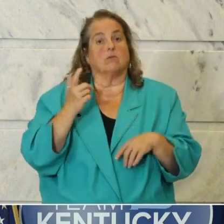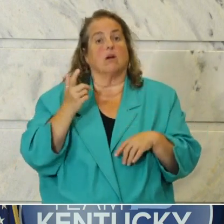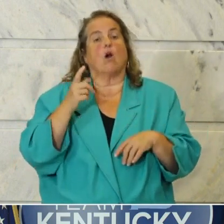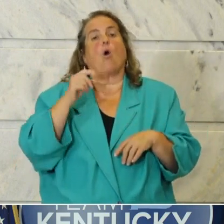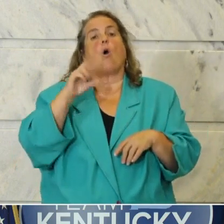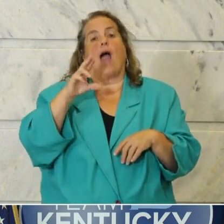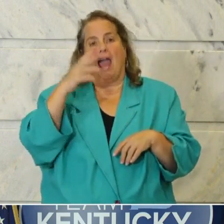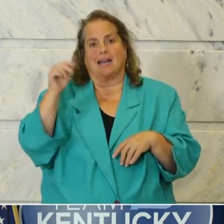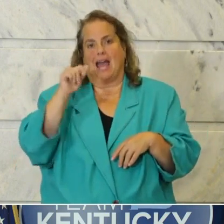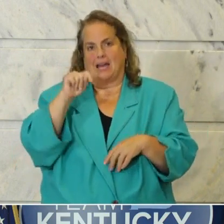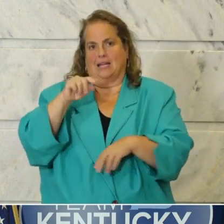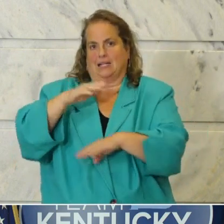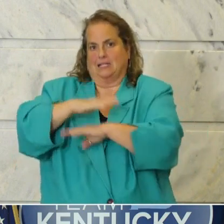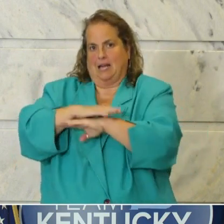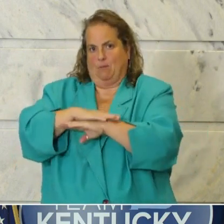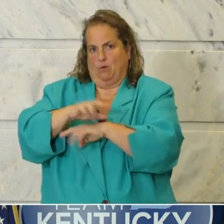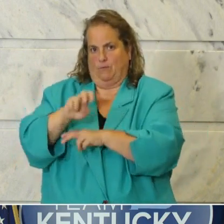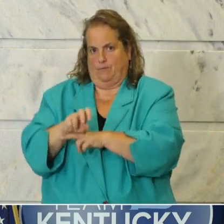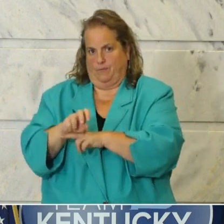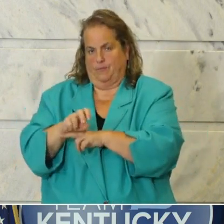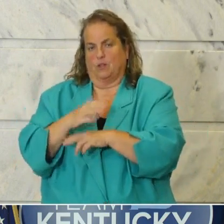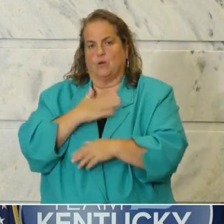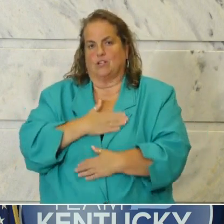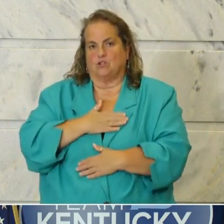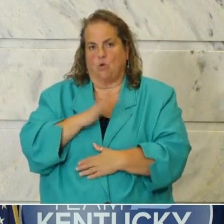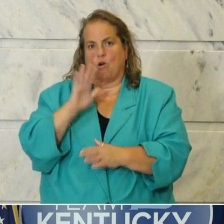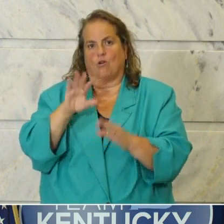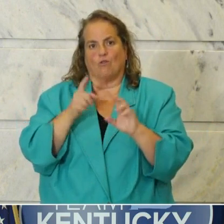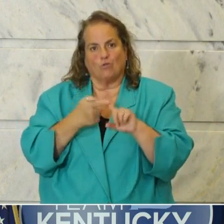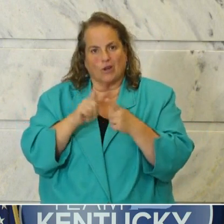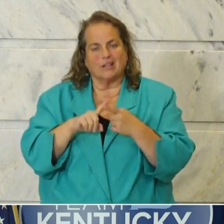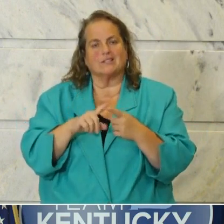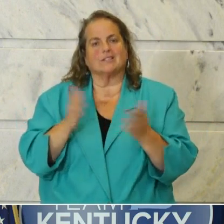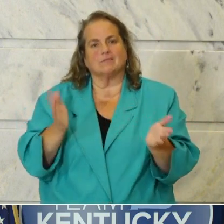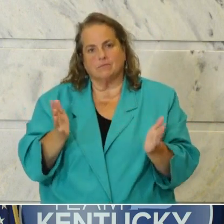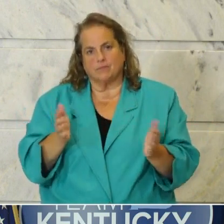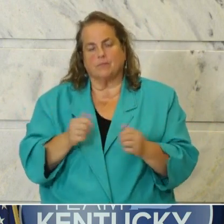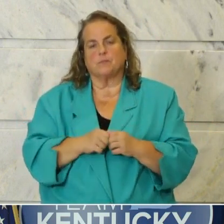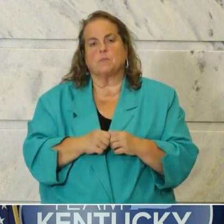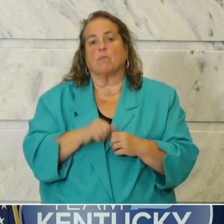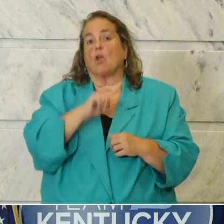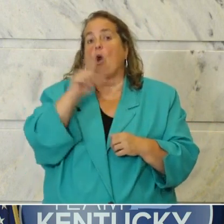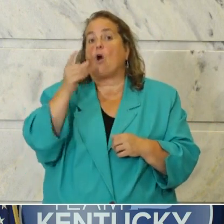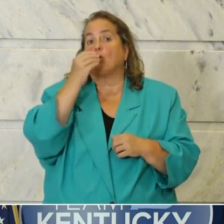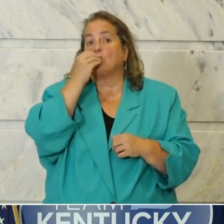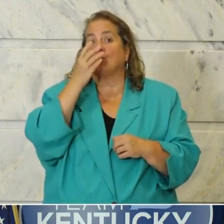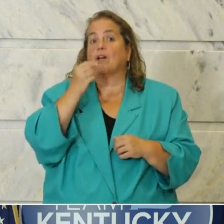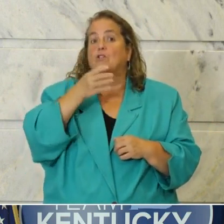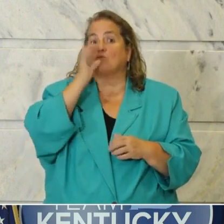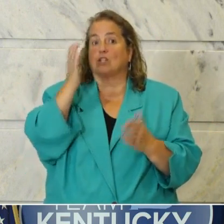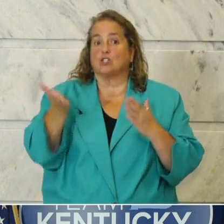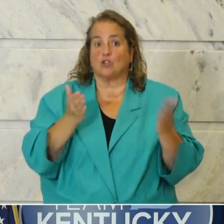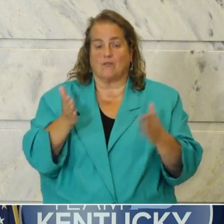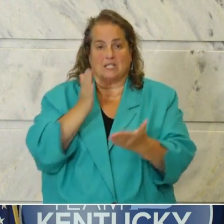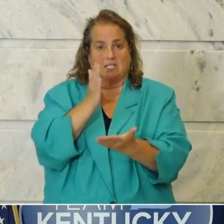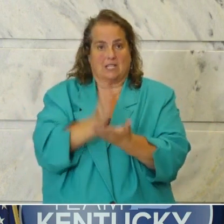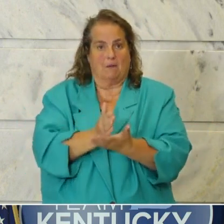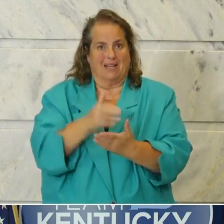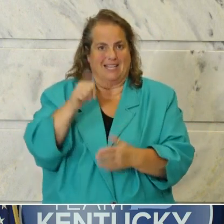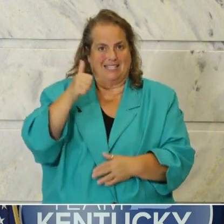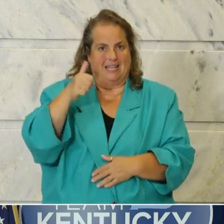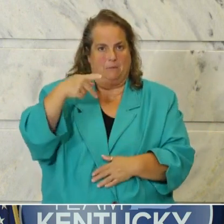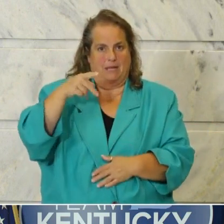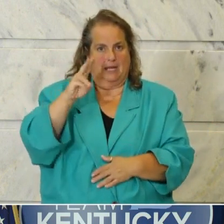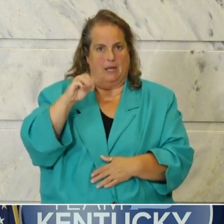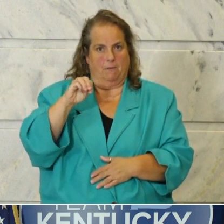and enjoying your friends and beverage and food. All food and drink service should be stopped at 10 p.m. local time.